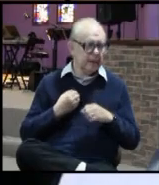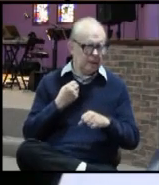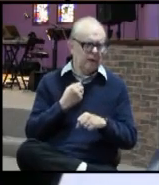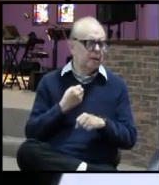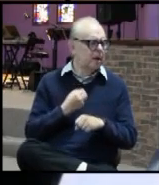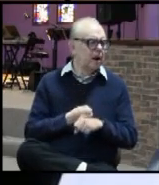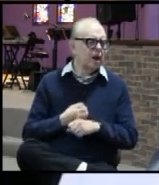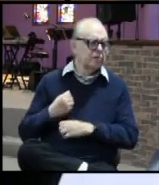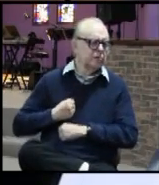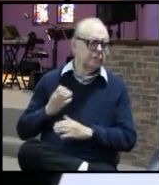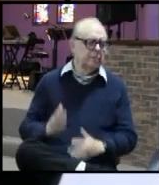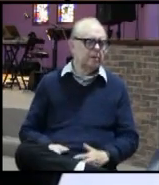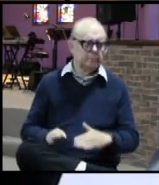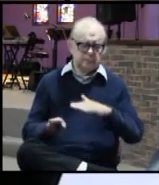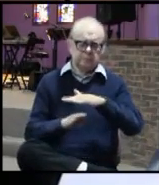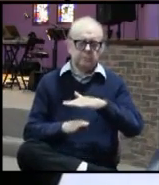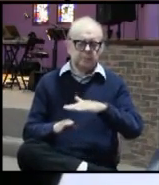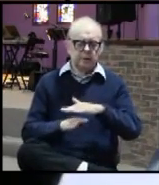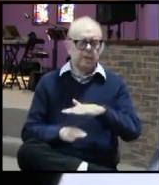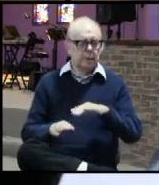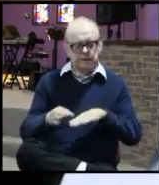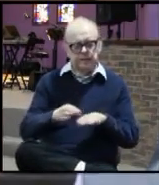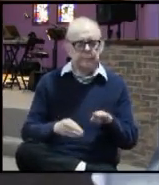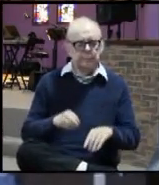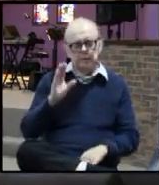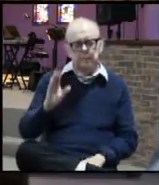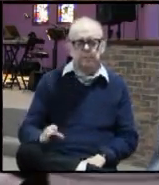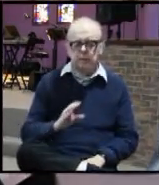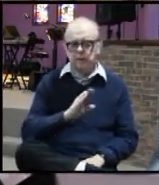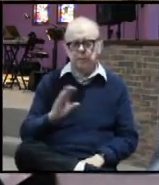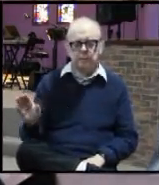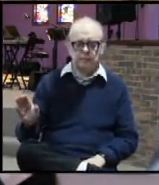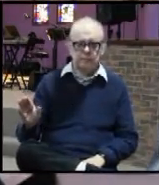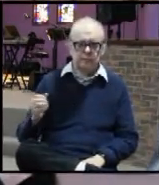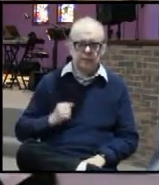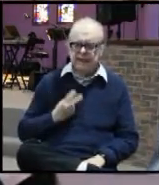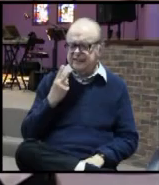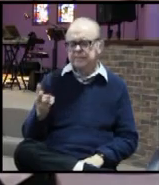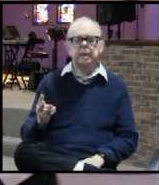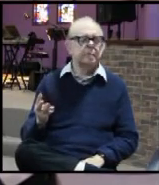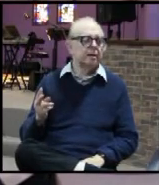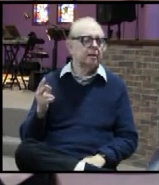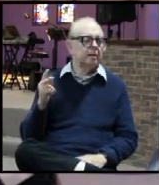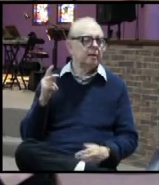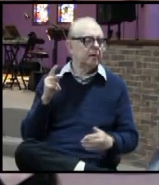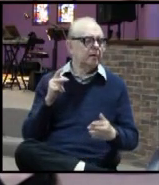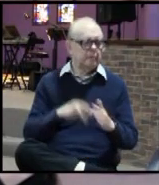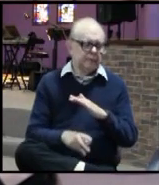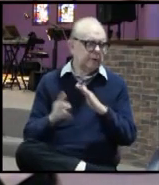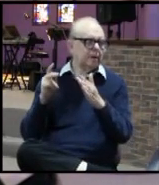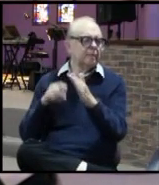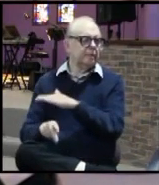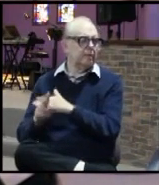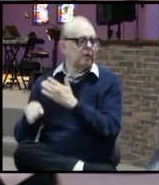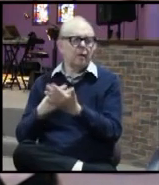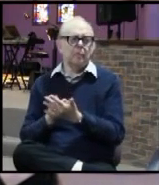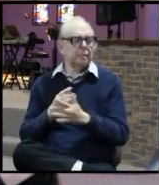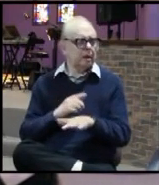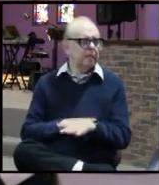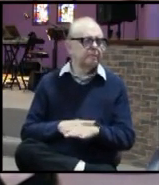soldier at the foot of the cross. He has seen execution after execution after